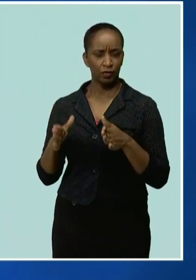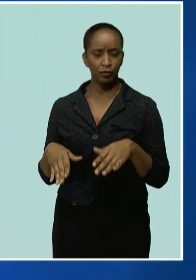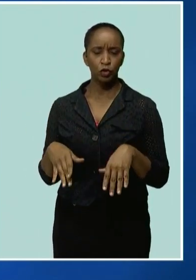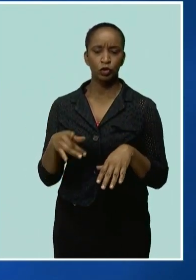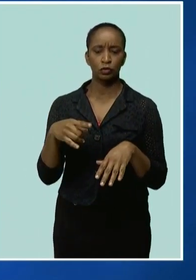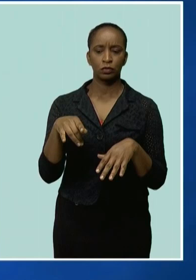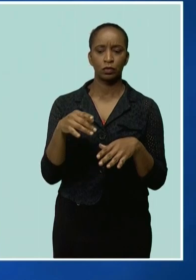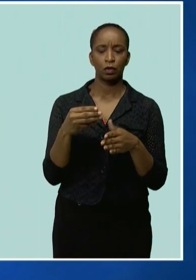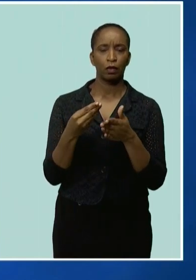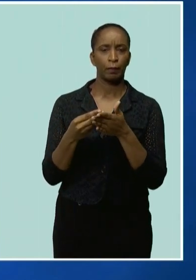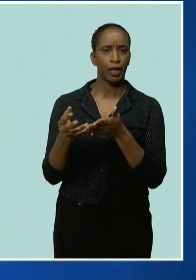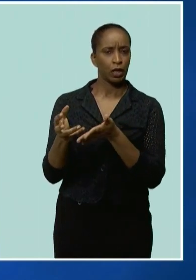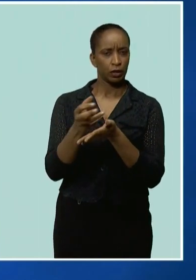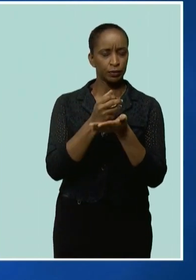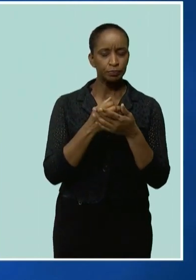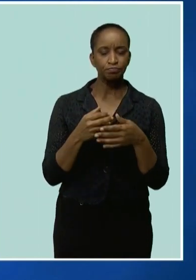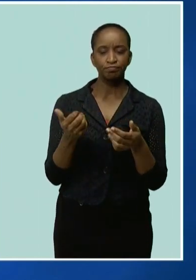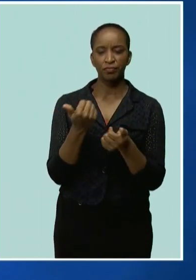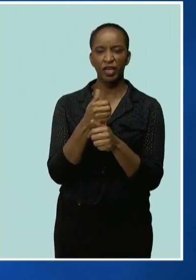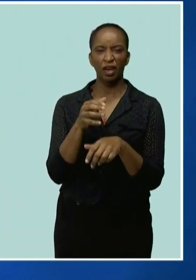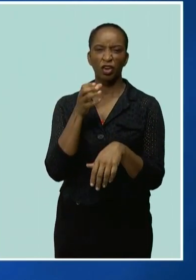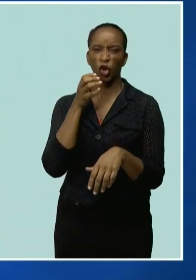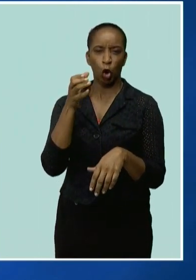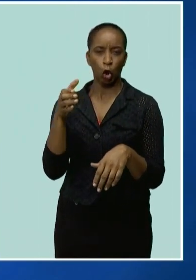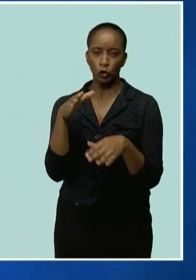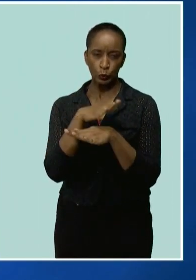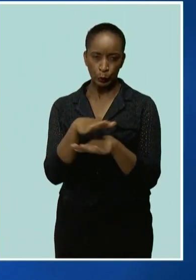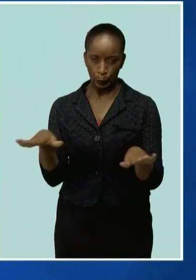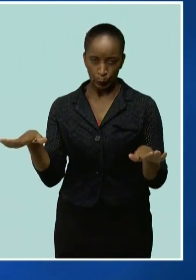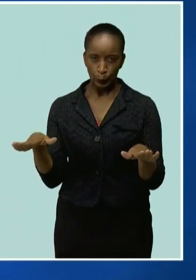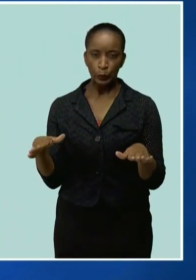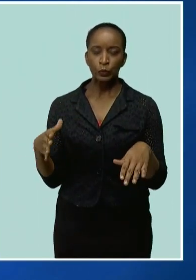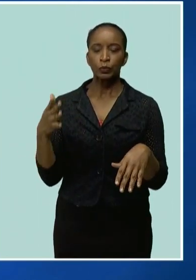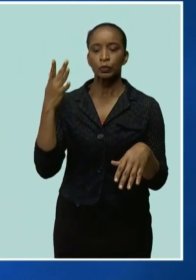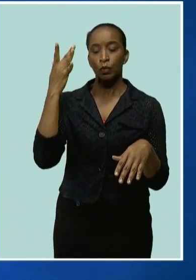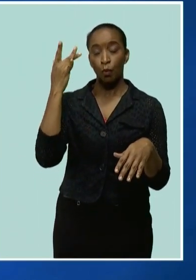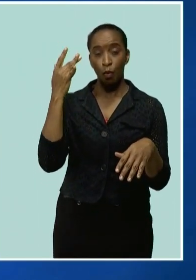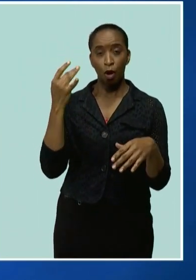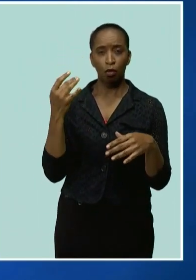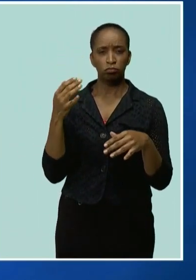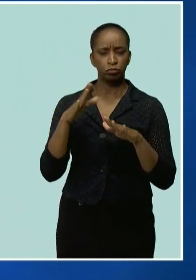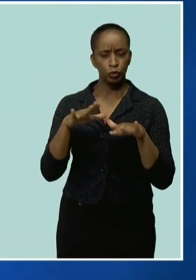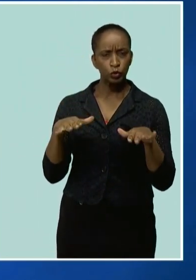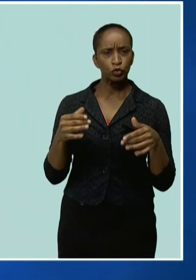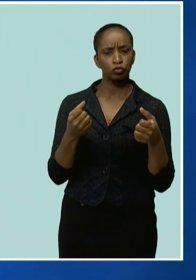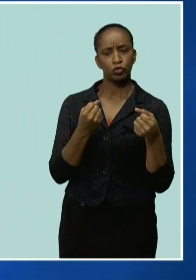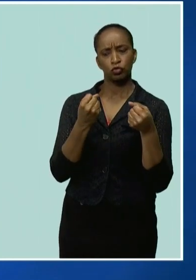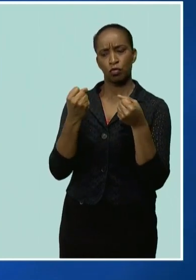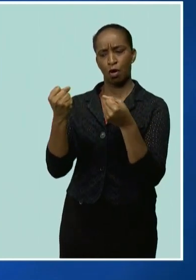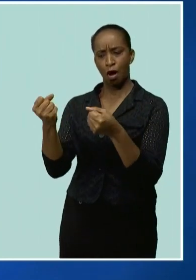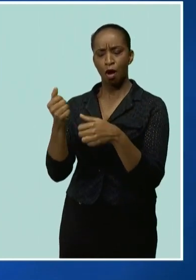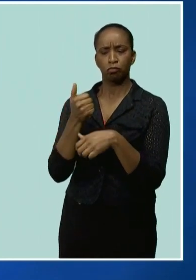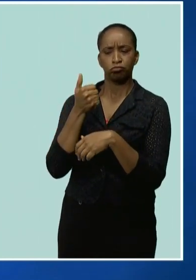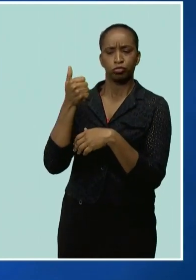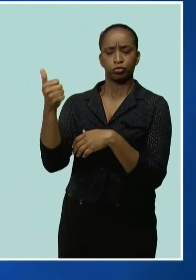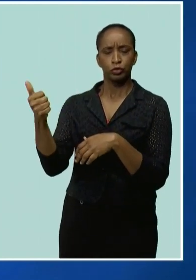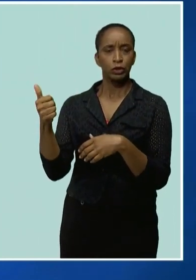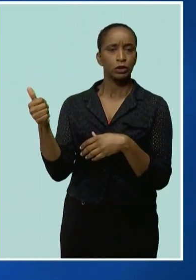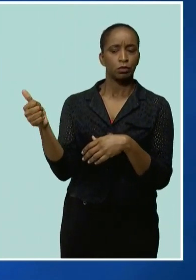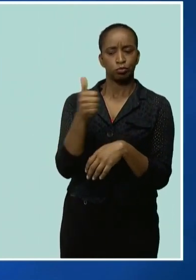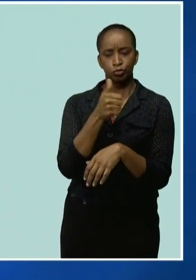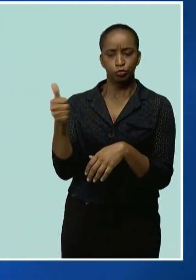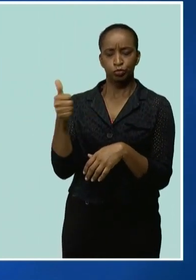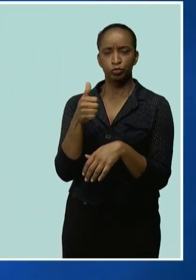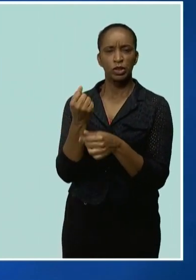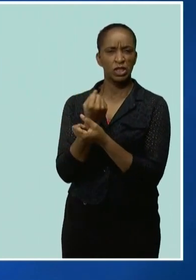vehicles, but move the nation's children safely as they traverse, and not to